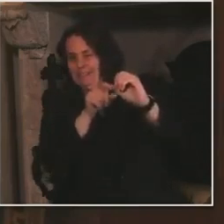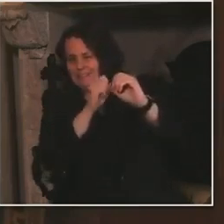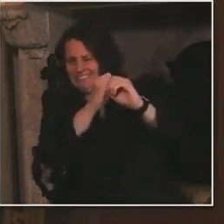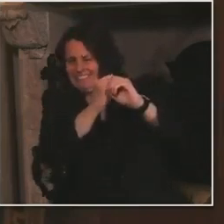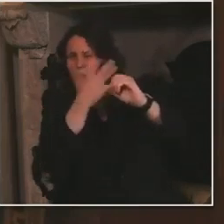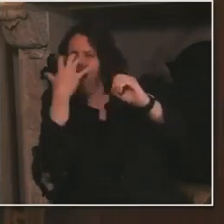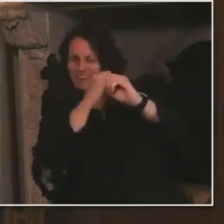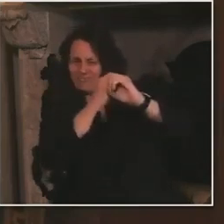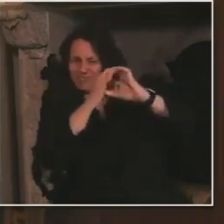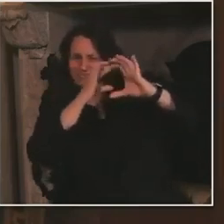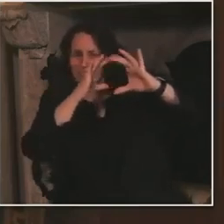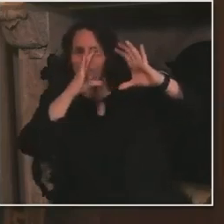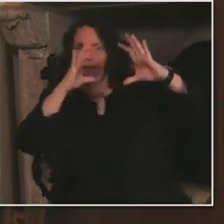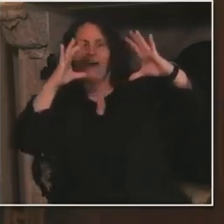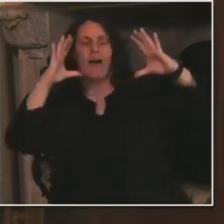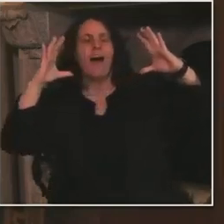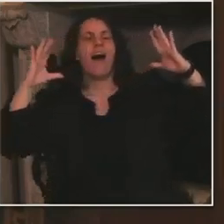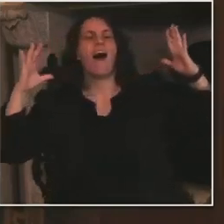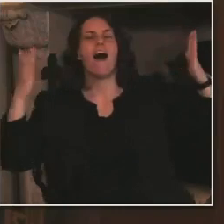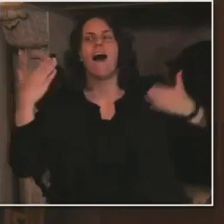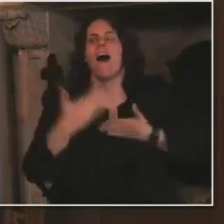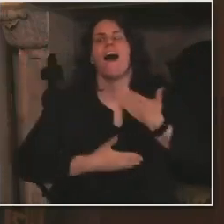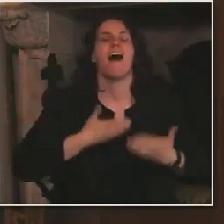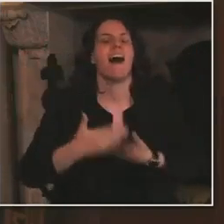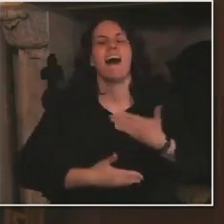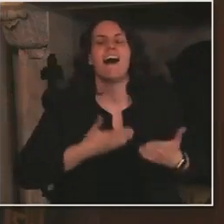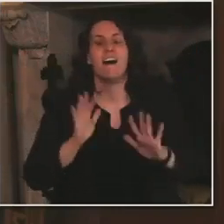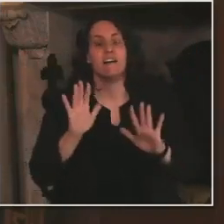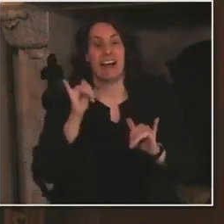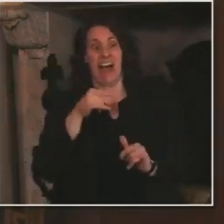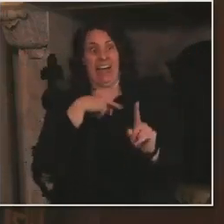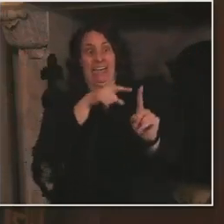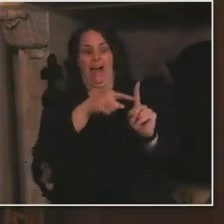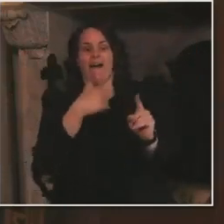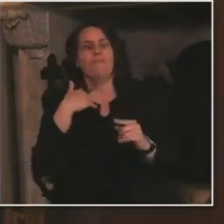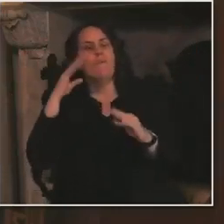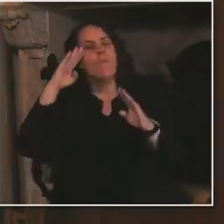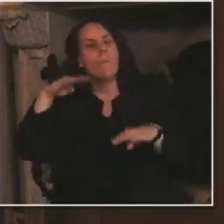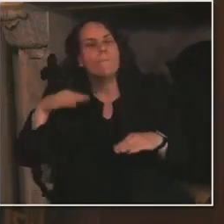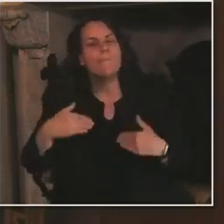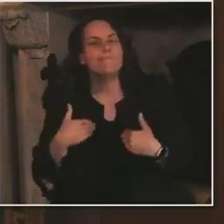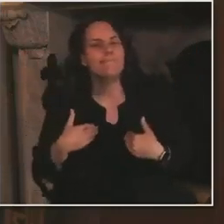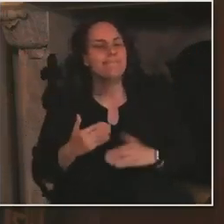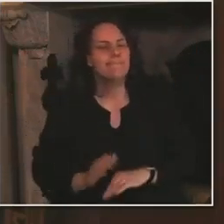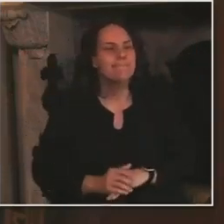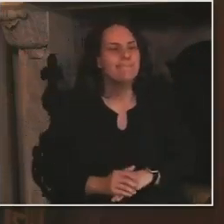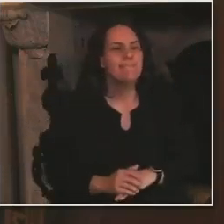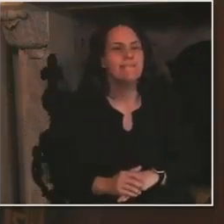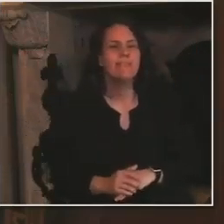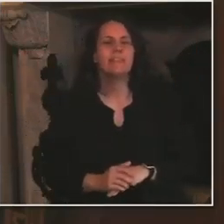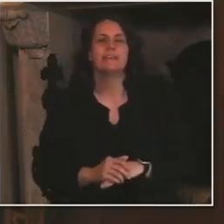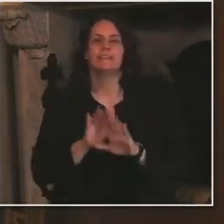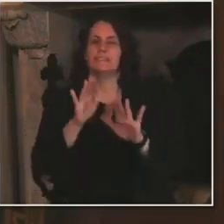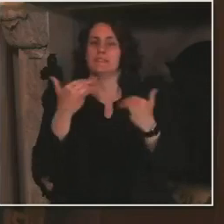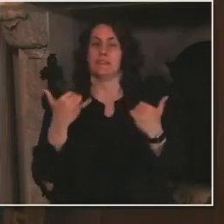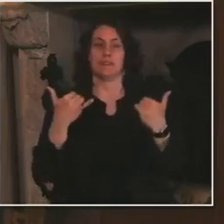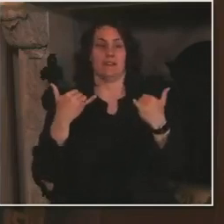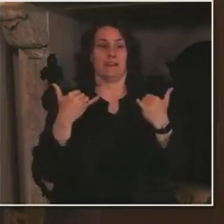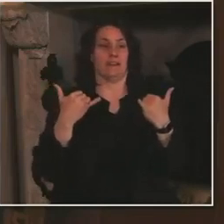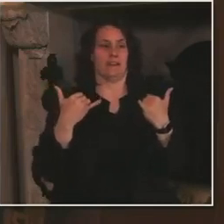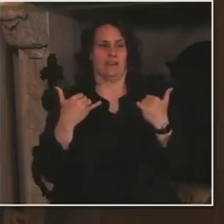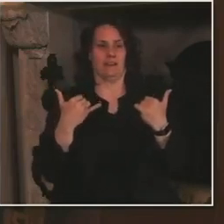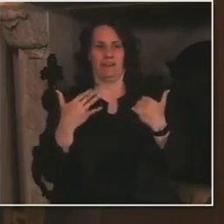we stop restricting everyone, and we focus on just restricting the virus and the people that are infected. So we're using the phrase box it in. Right now